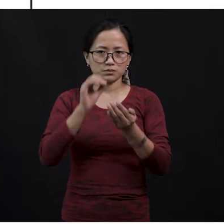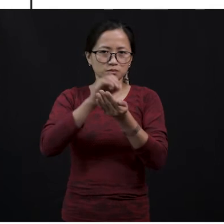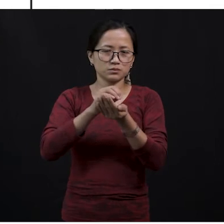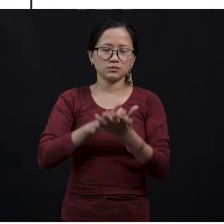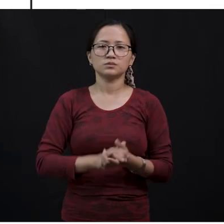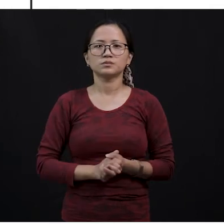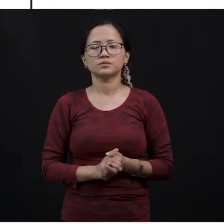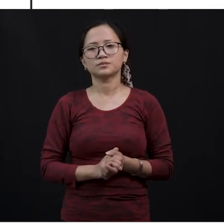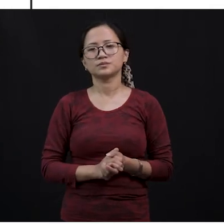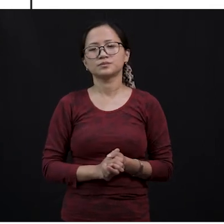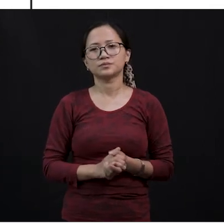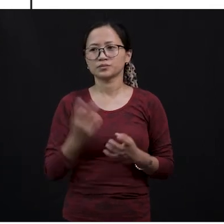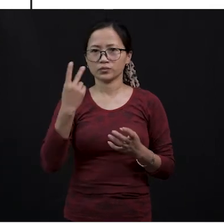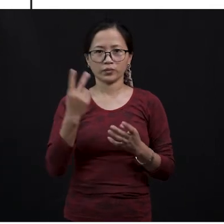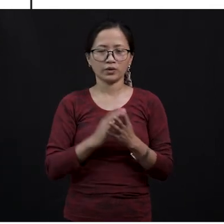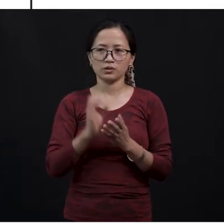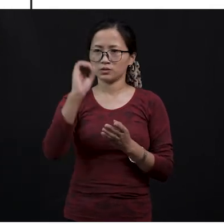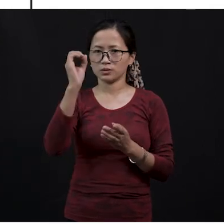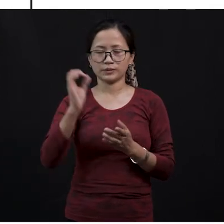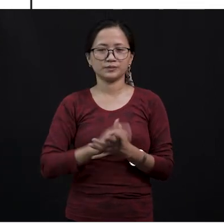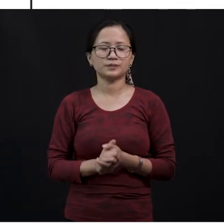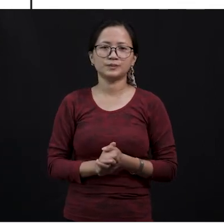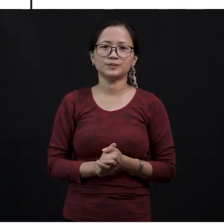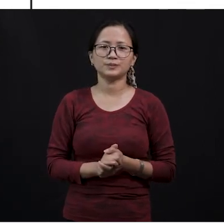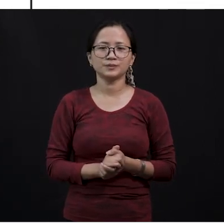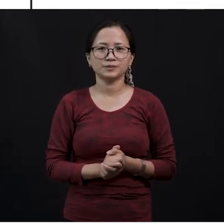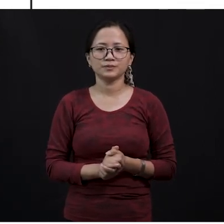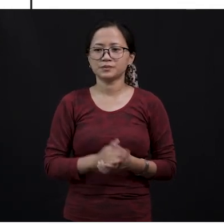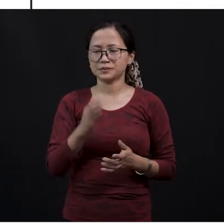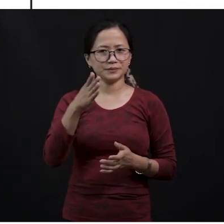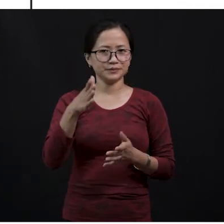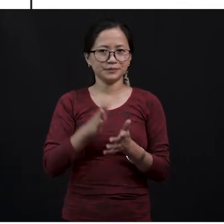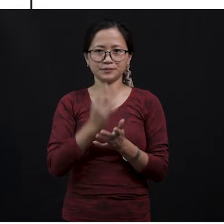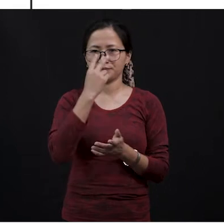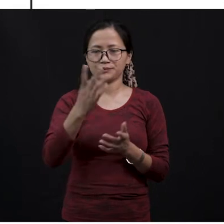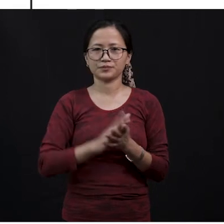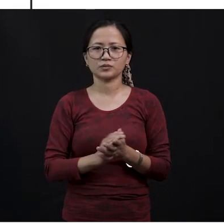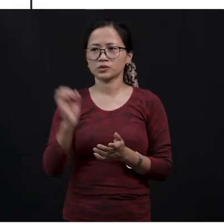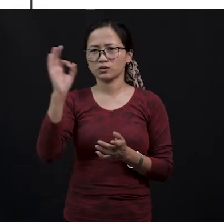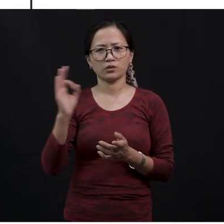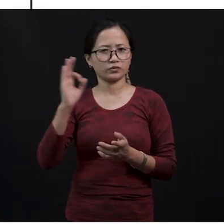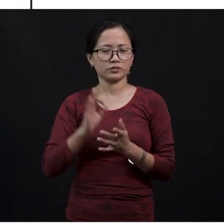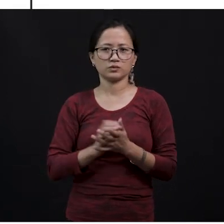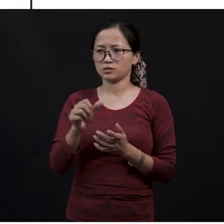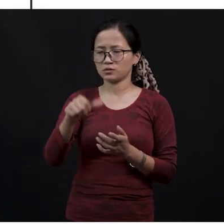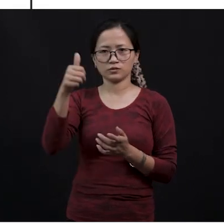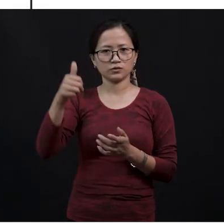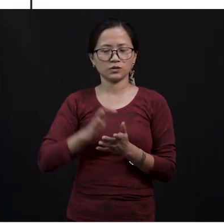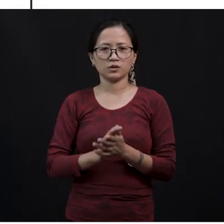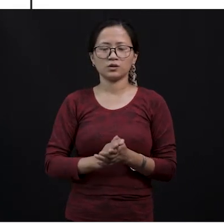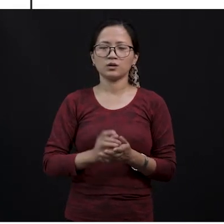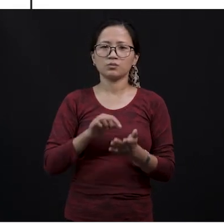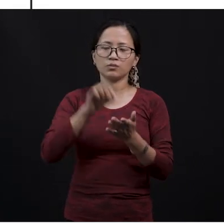these copper and brass coins, and there was nobody who could see, there was no officer appointed by